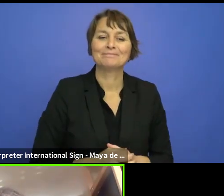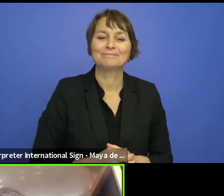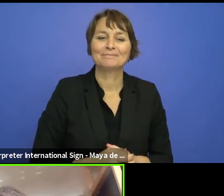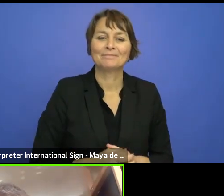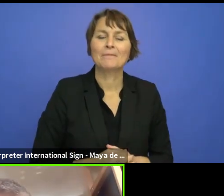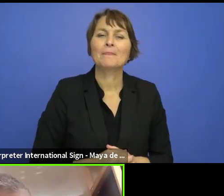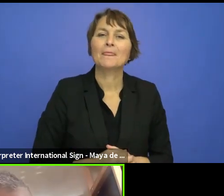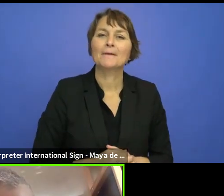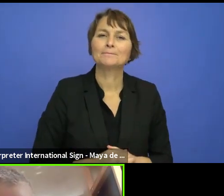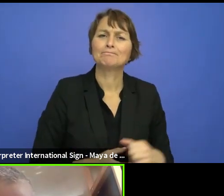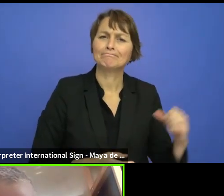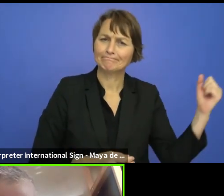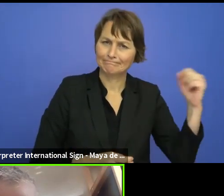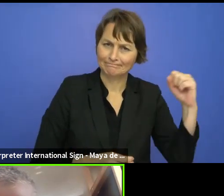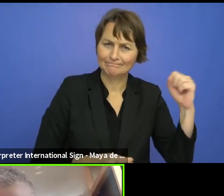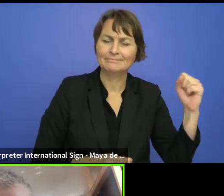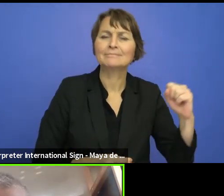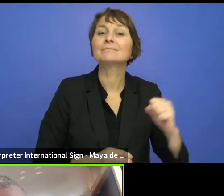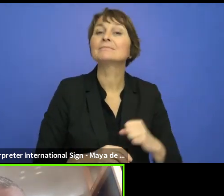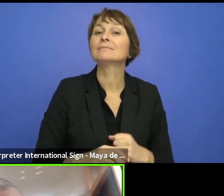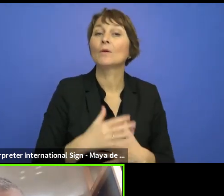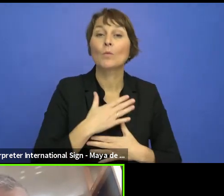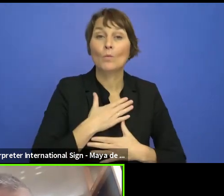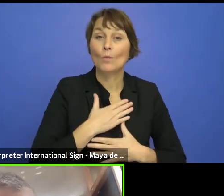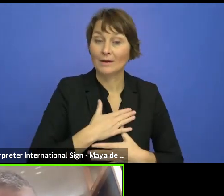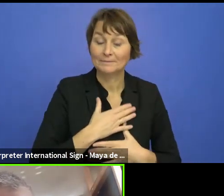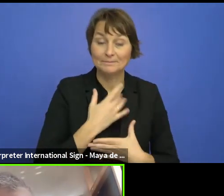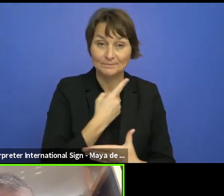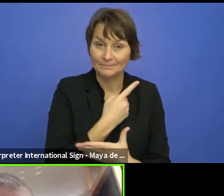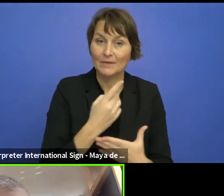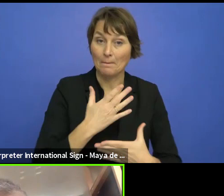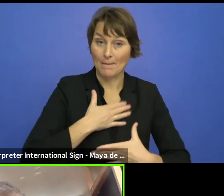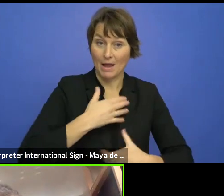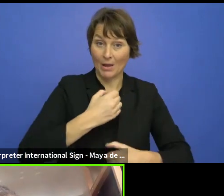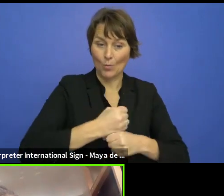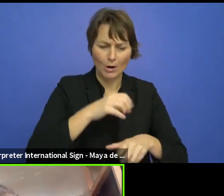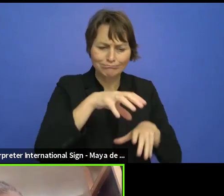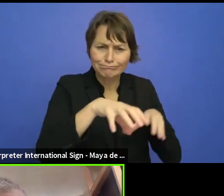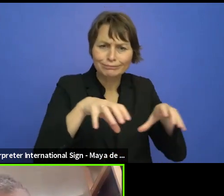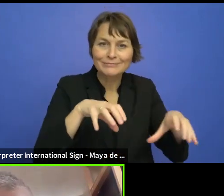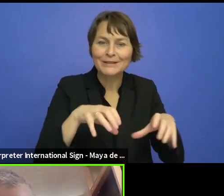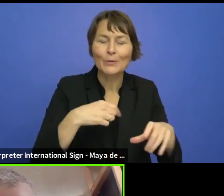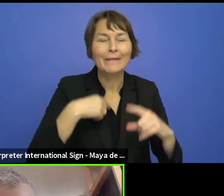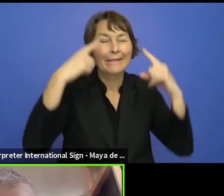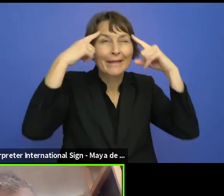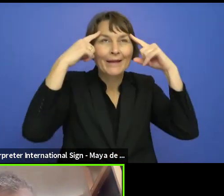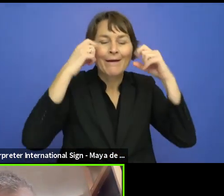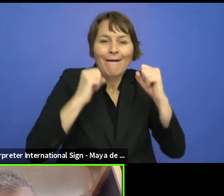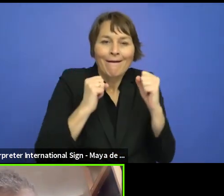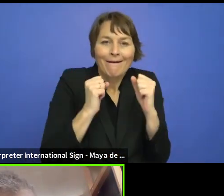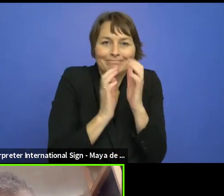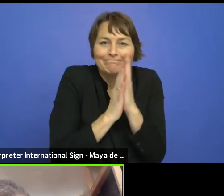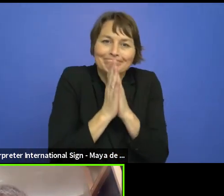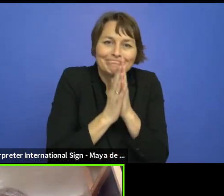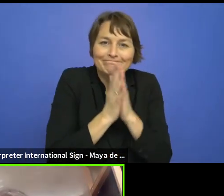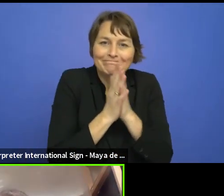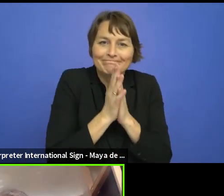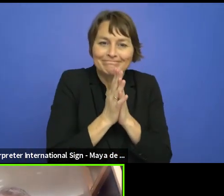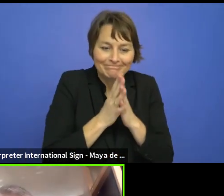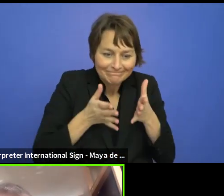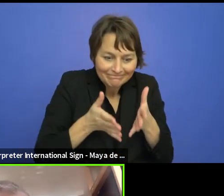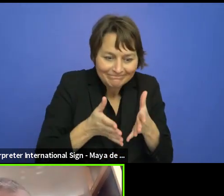I think the first thing I wanted to say is that all of my work starts from an enthusiasm towards the work. So it's not only that